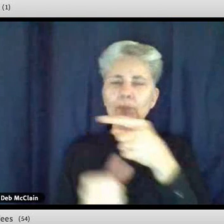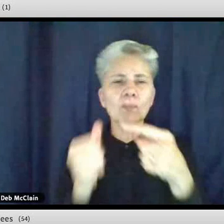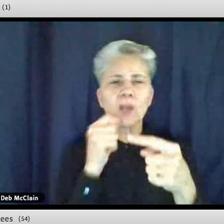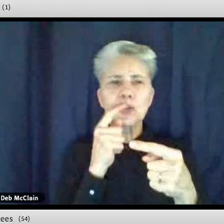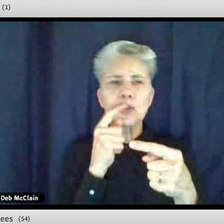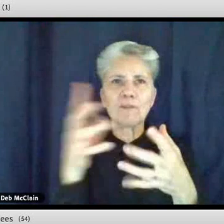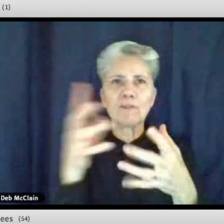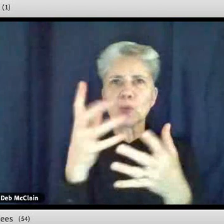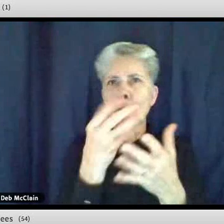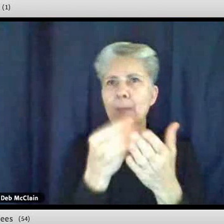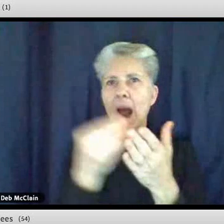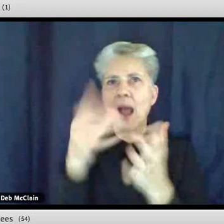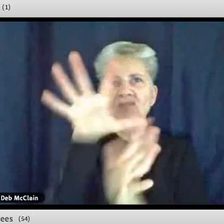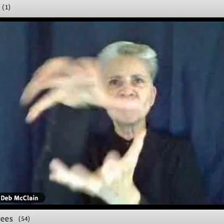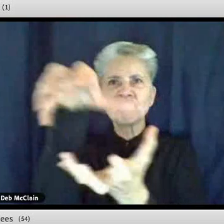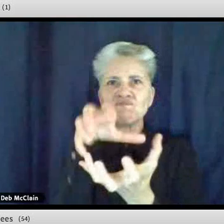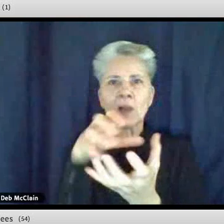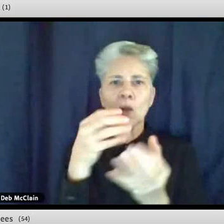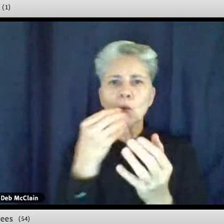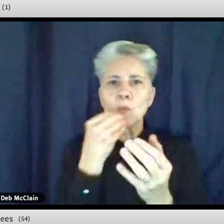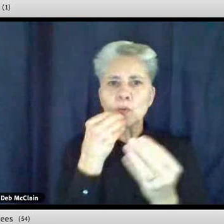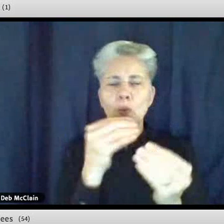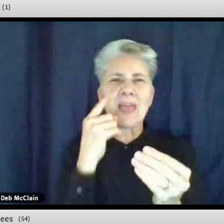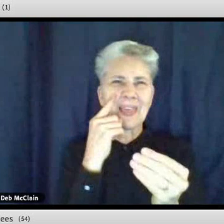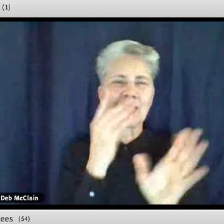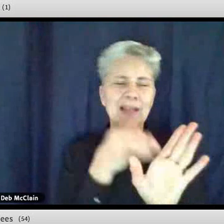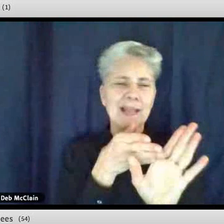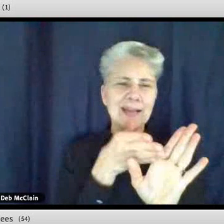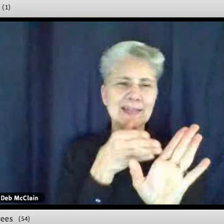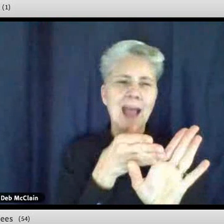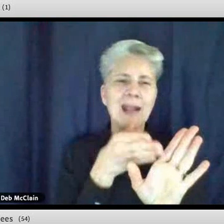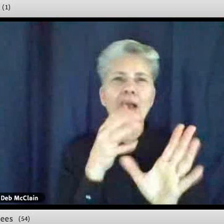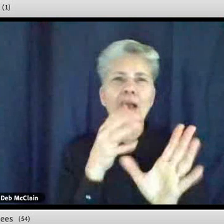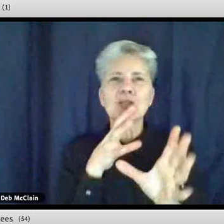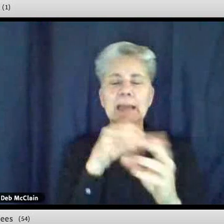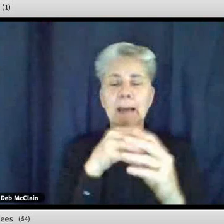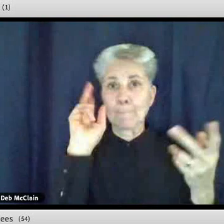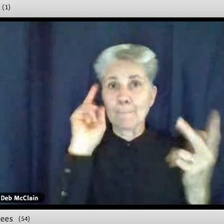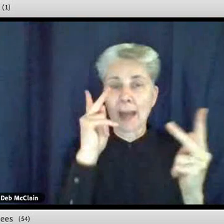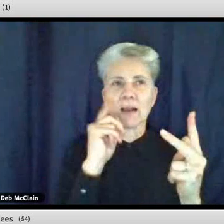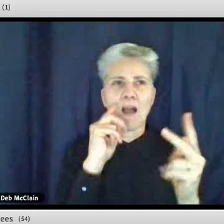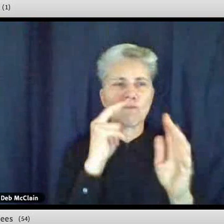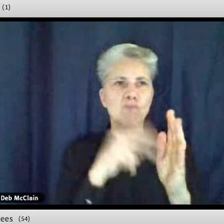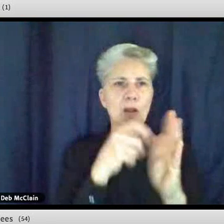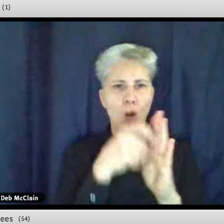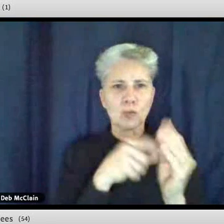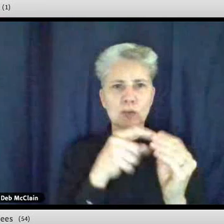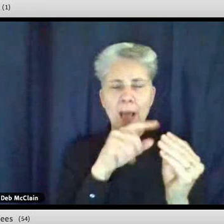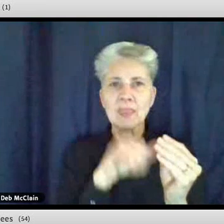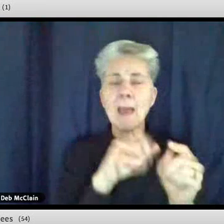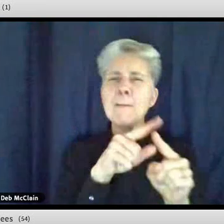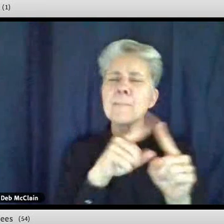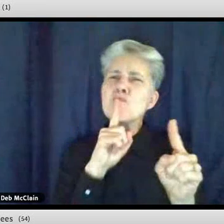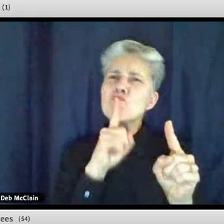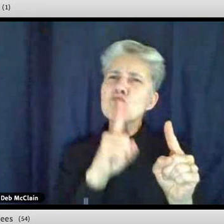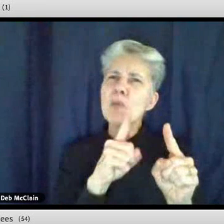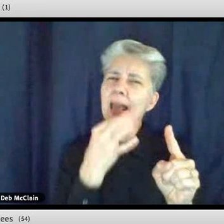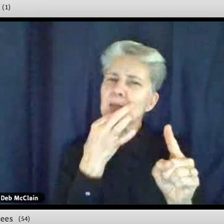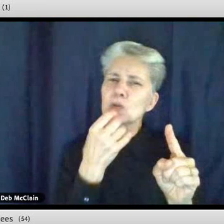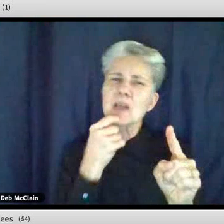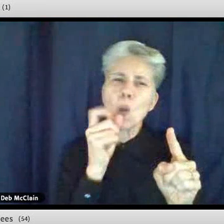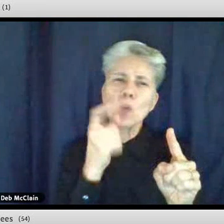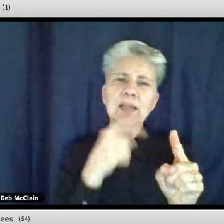grocery store, which I think there's a lot of psychology and panic. I've read a couple articles on it, but really the experts say you only